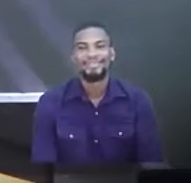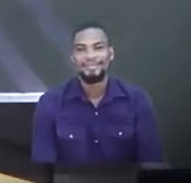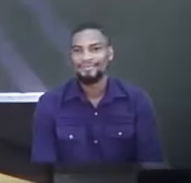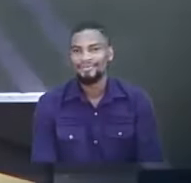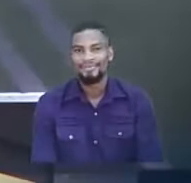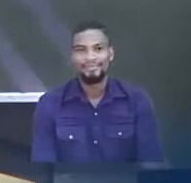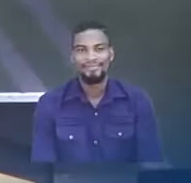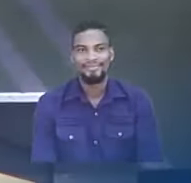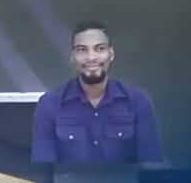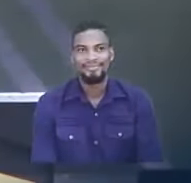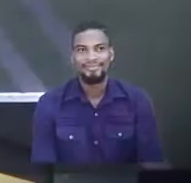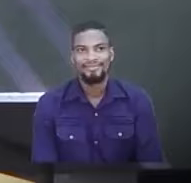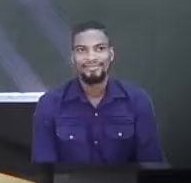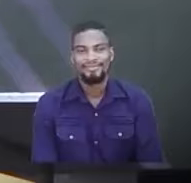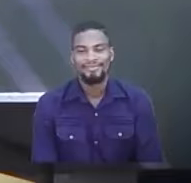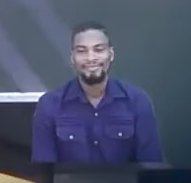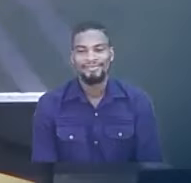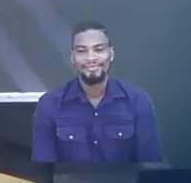Okay.